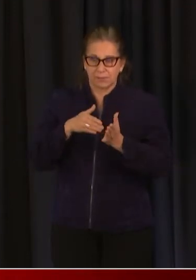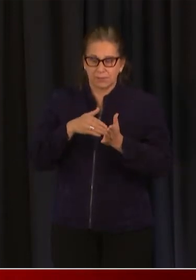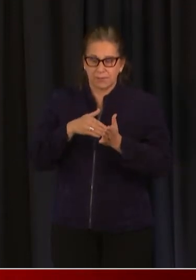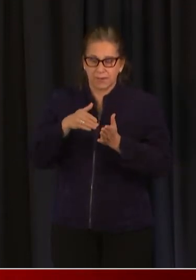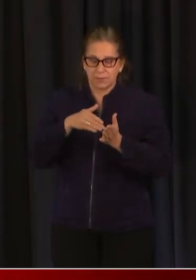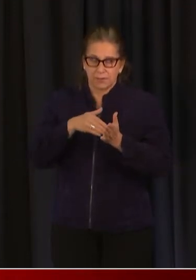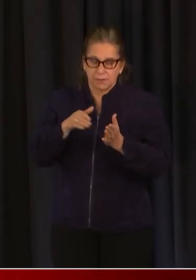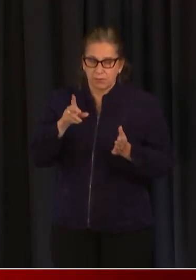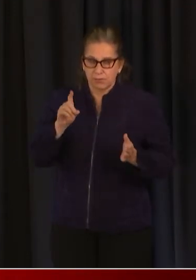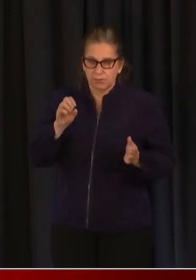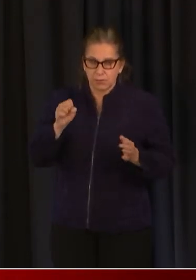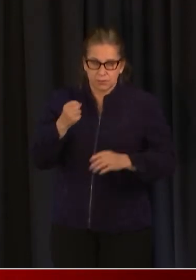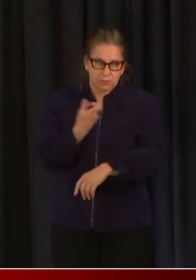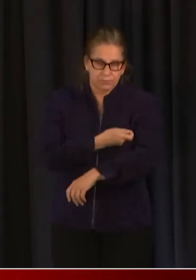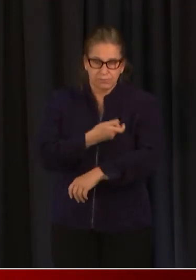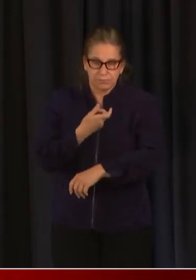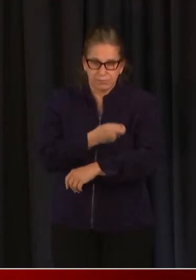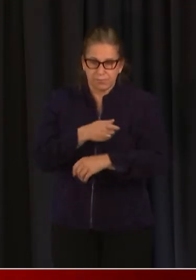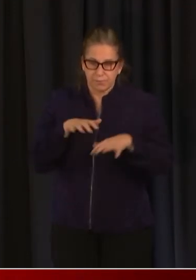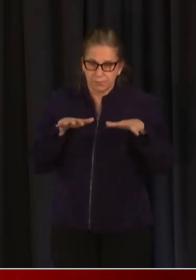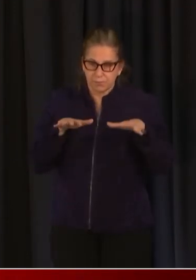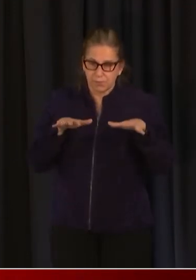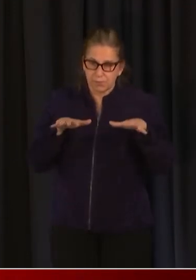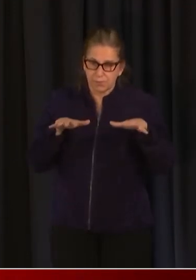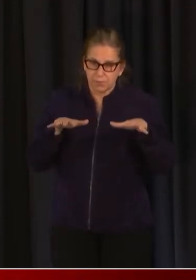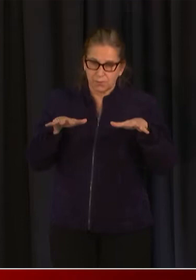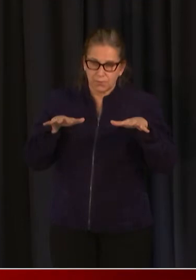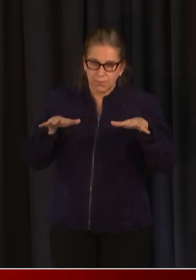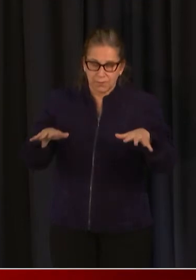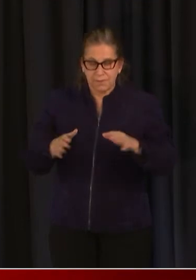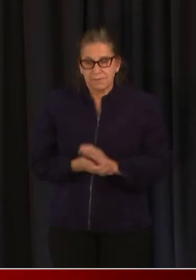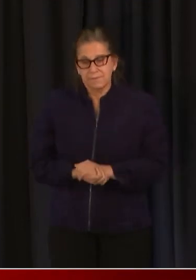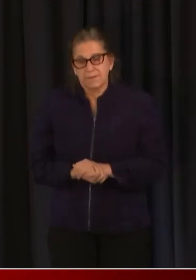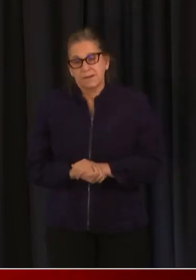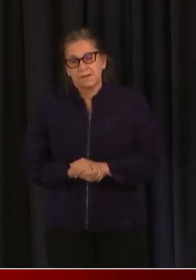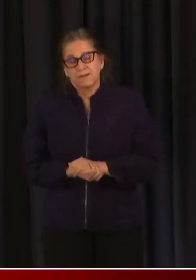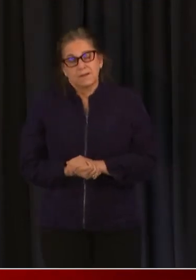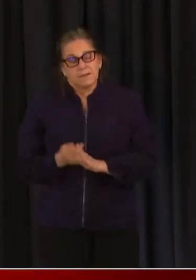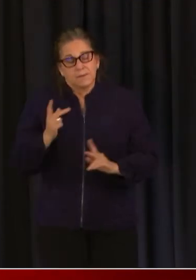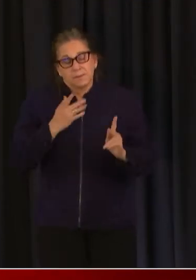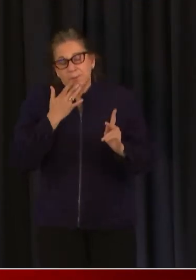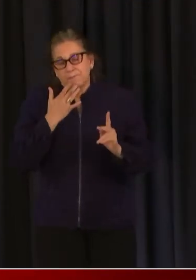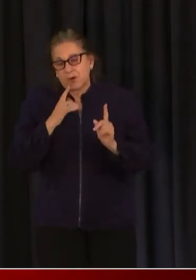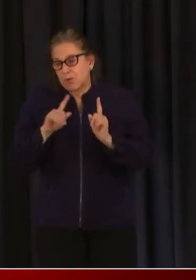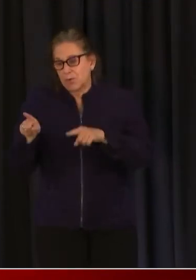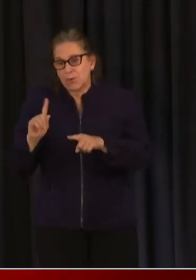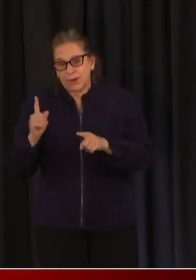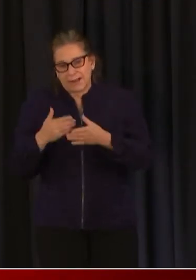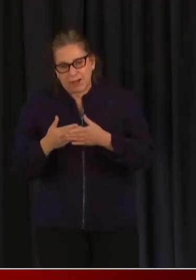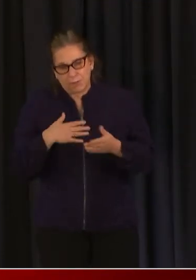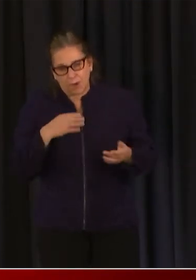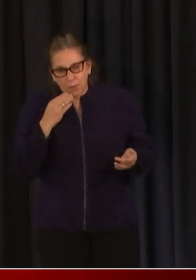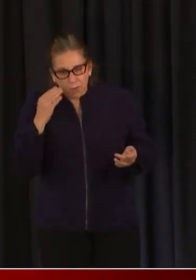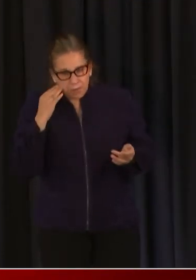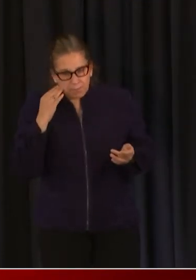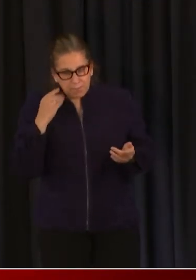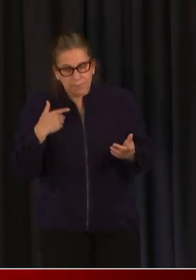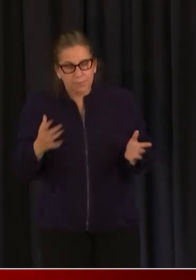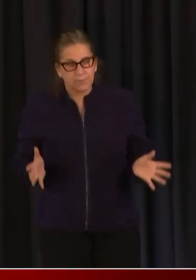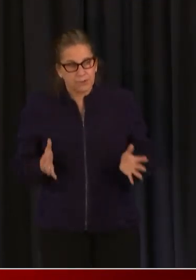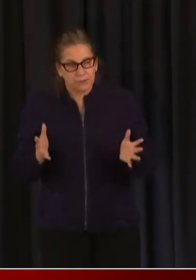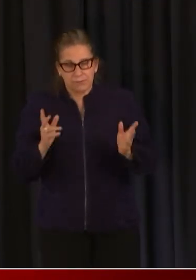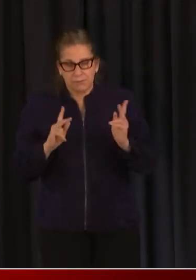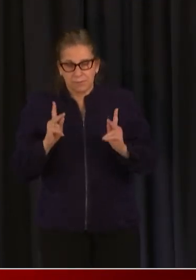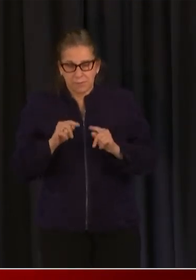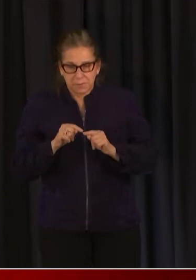a day. So it may be advantageous for people to go to the place that is closest to their home. It's the reason why we have